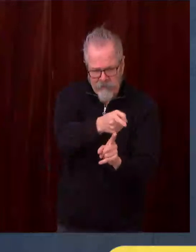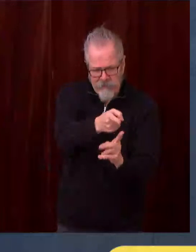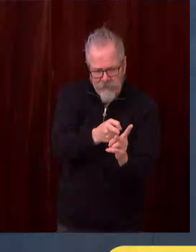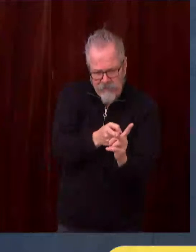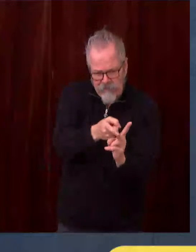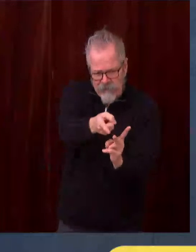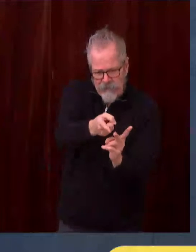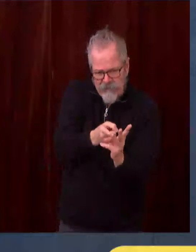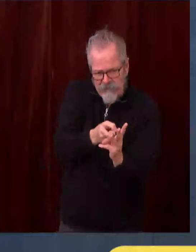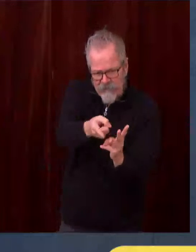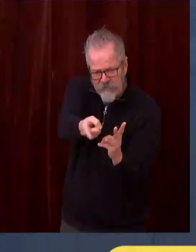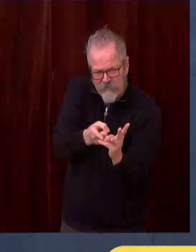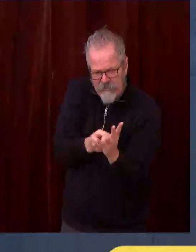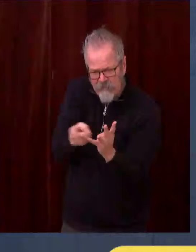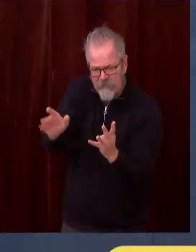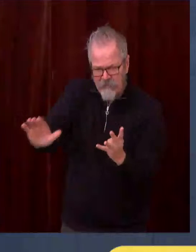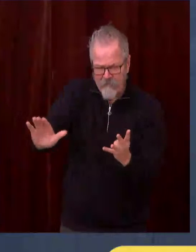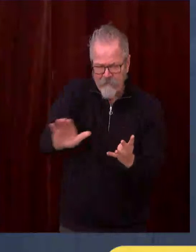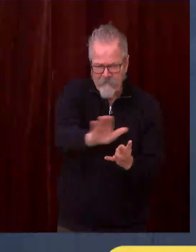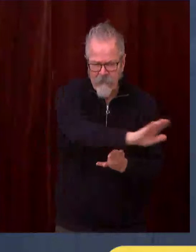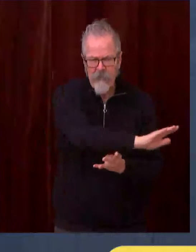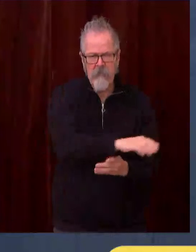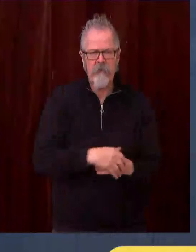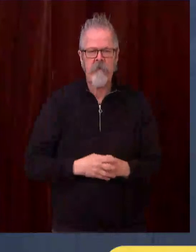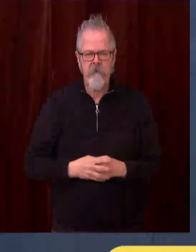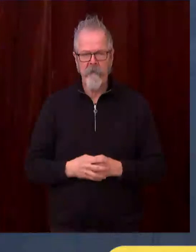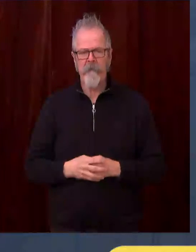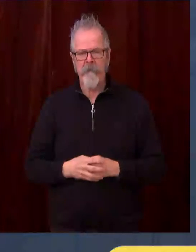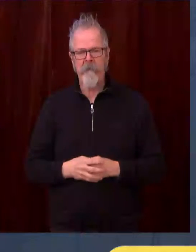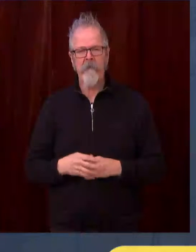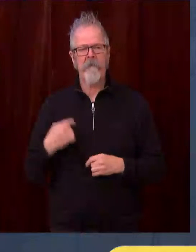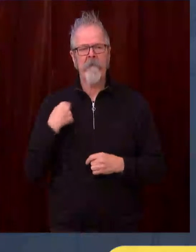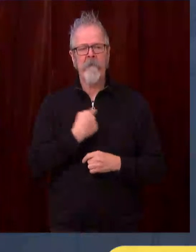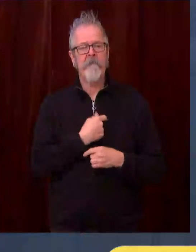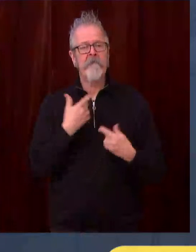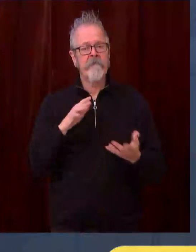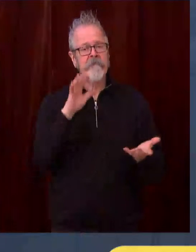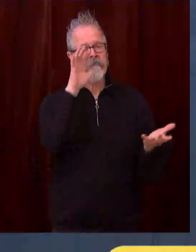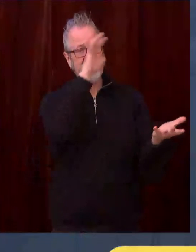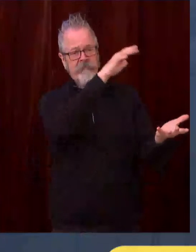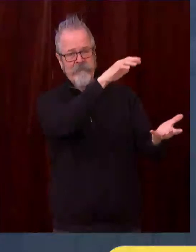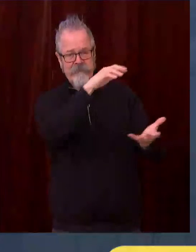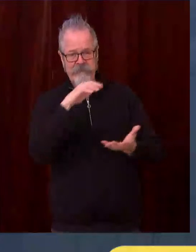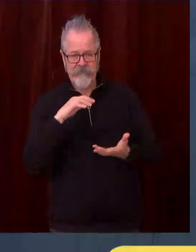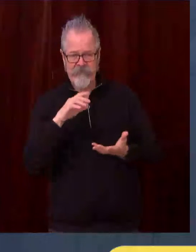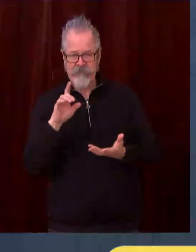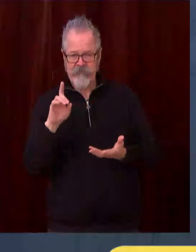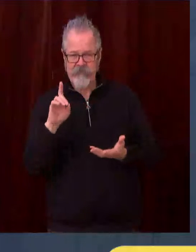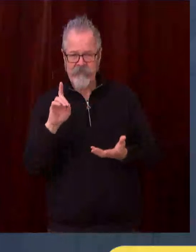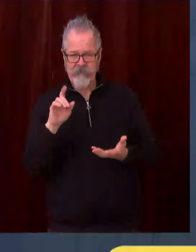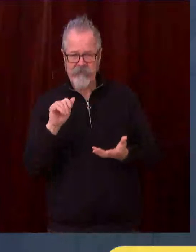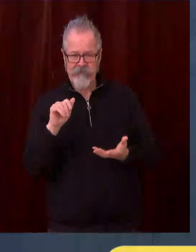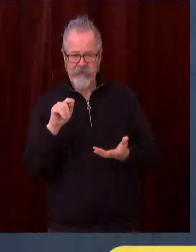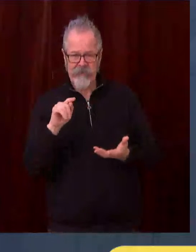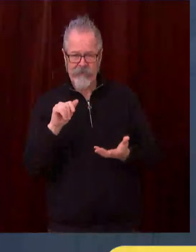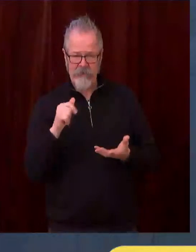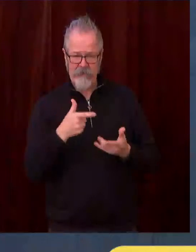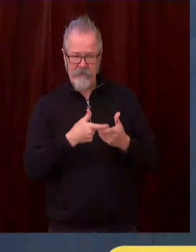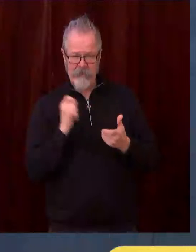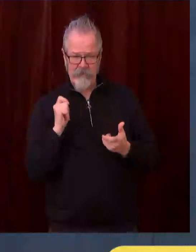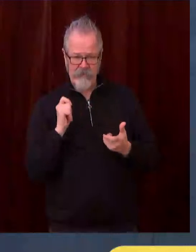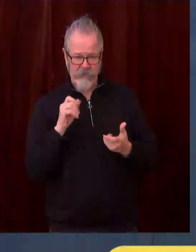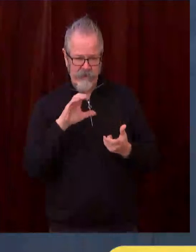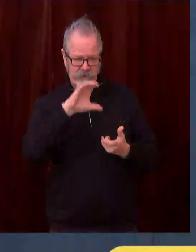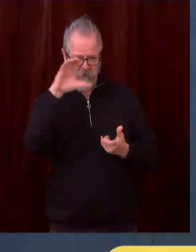We then had access to the data the manufacturer submitted to the FDA, these huge